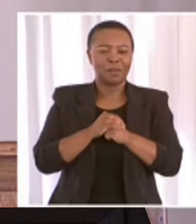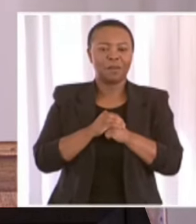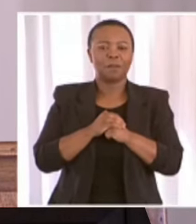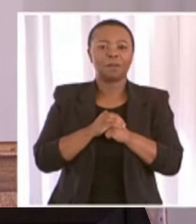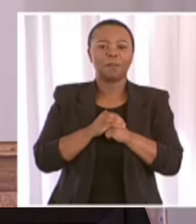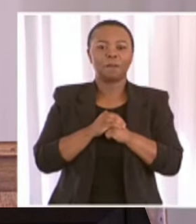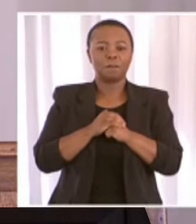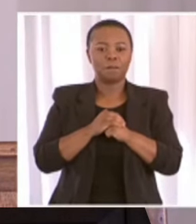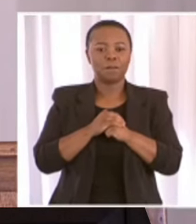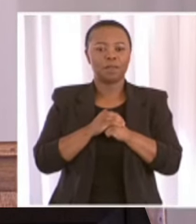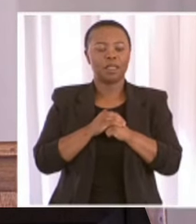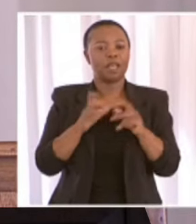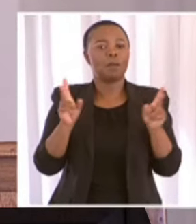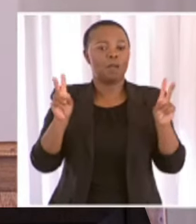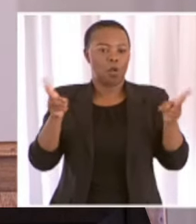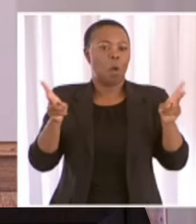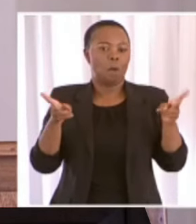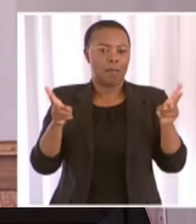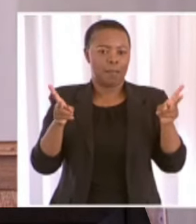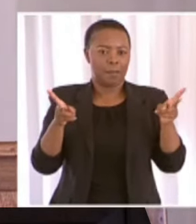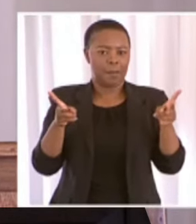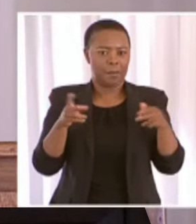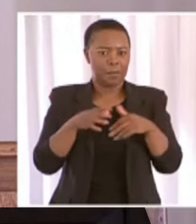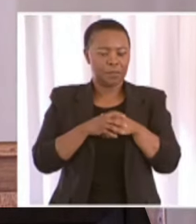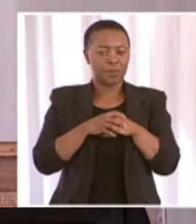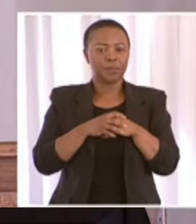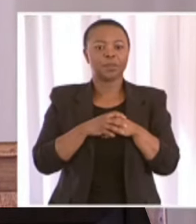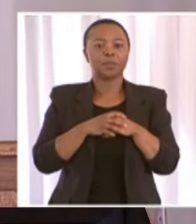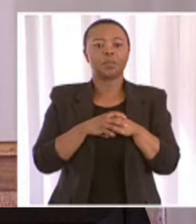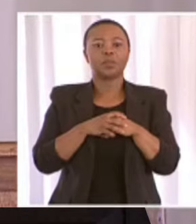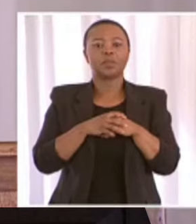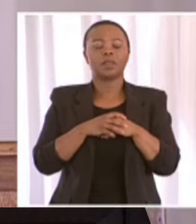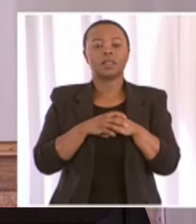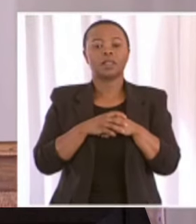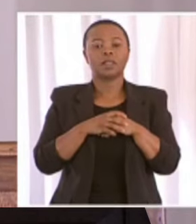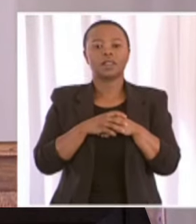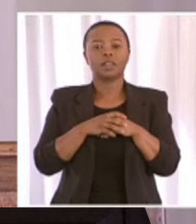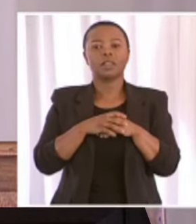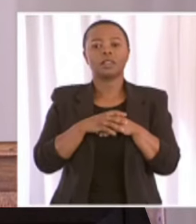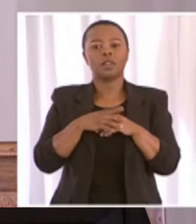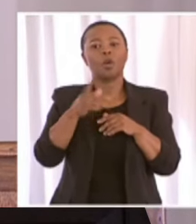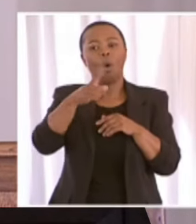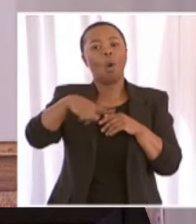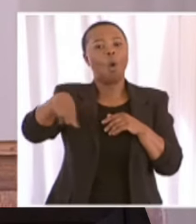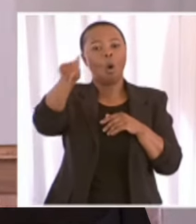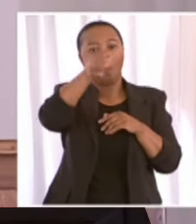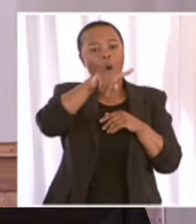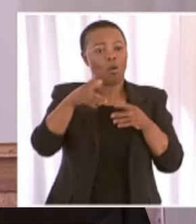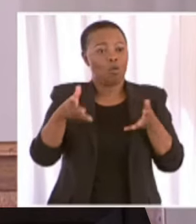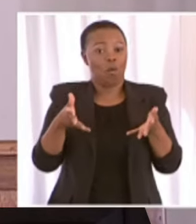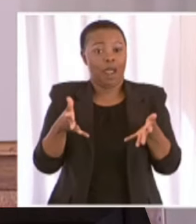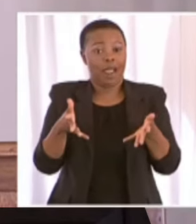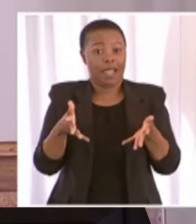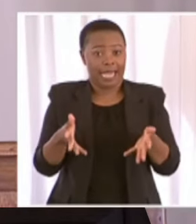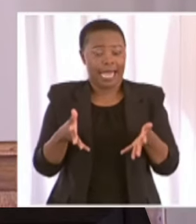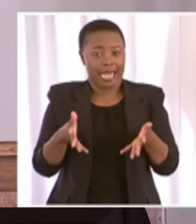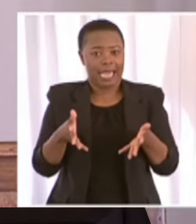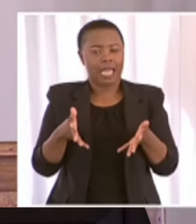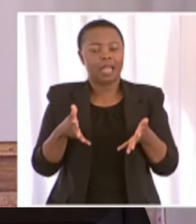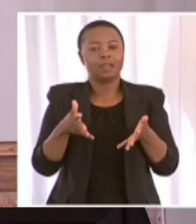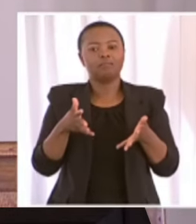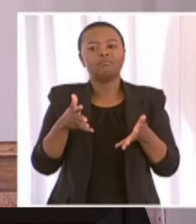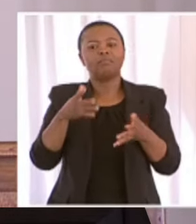by acknowledging all those who are here that needed to be